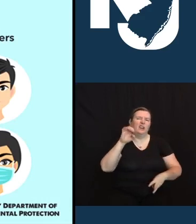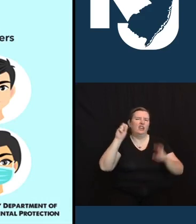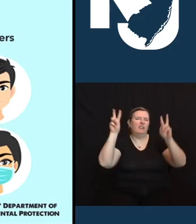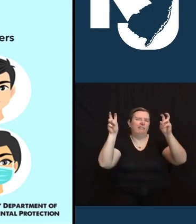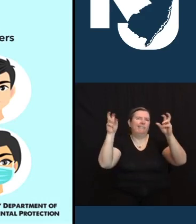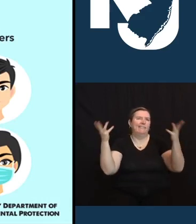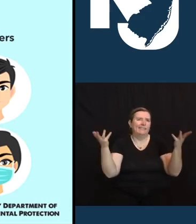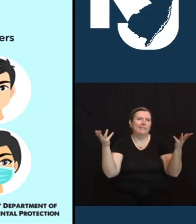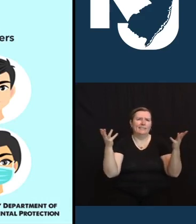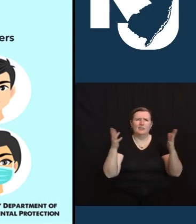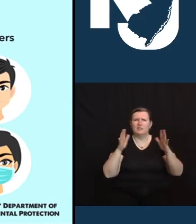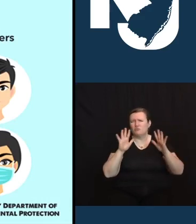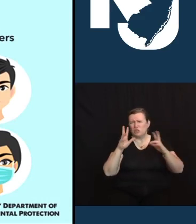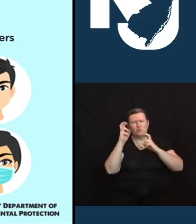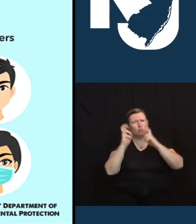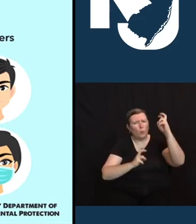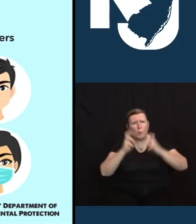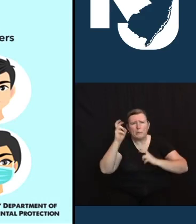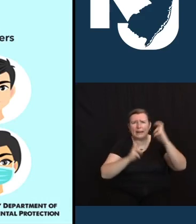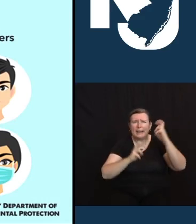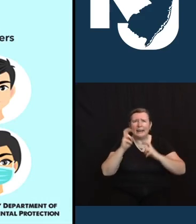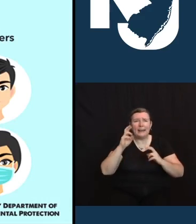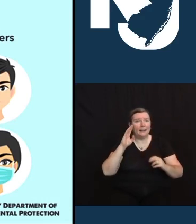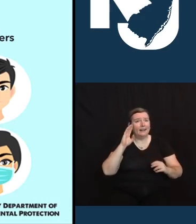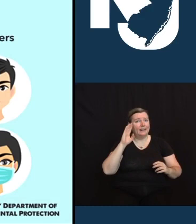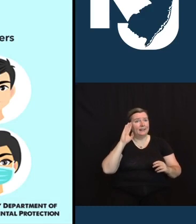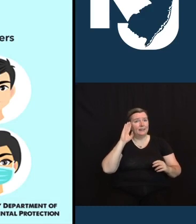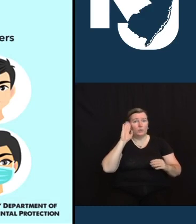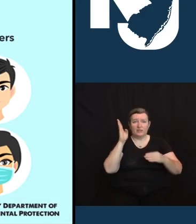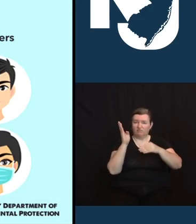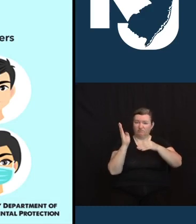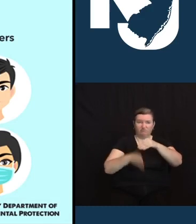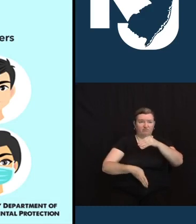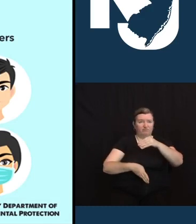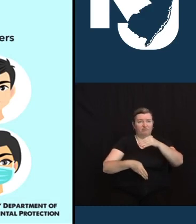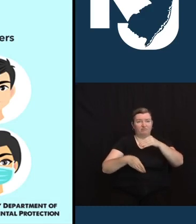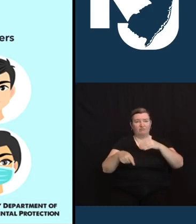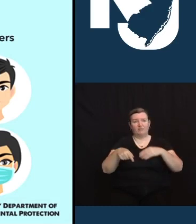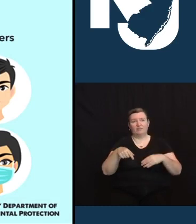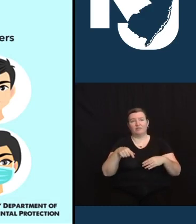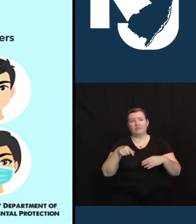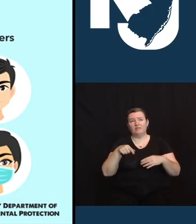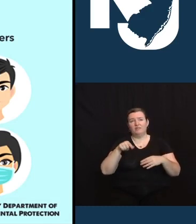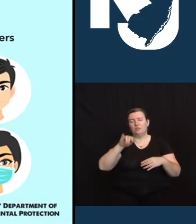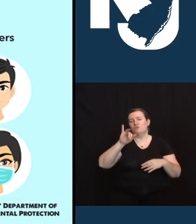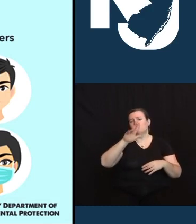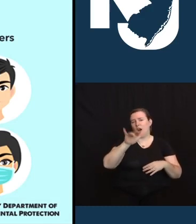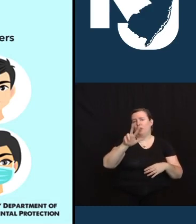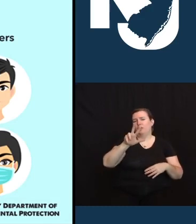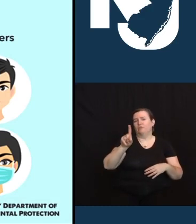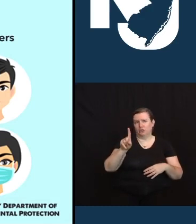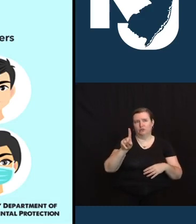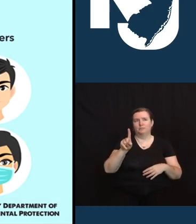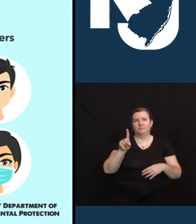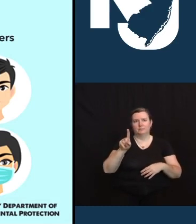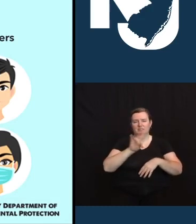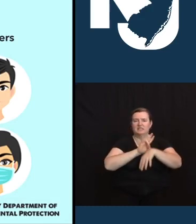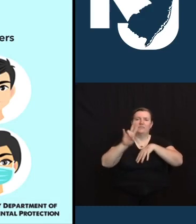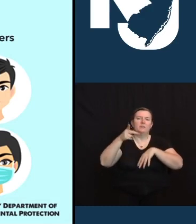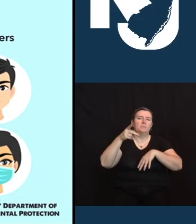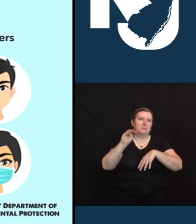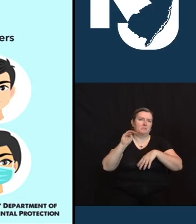tournament that will culminate right here in Trenton on July 31st at 7 p.m. for the championship game.